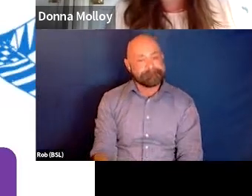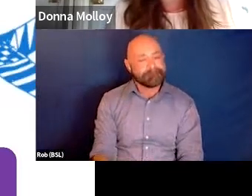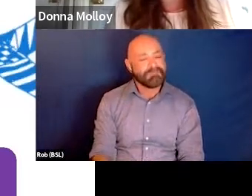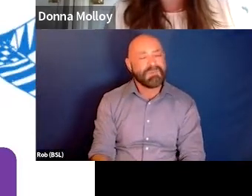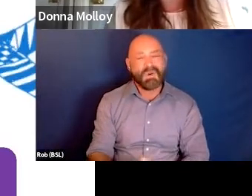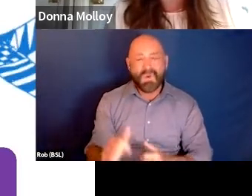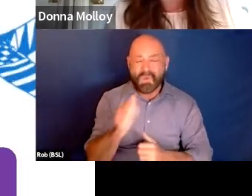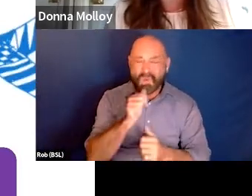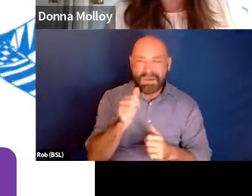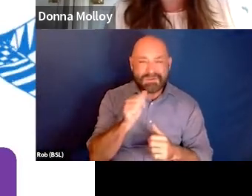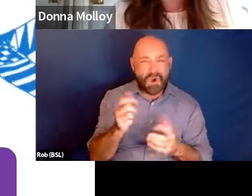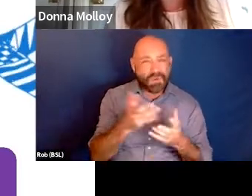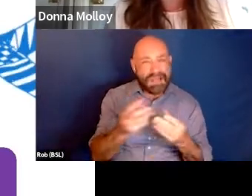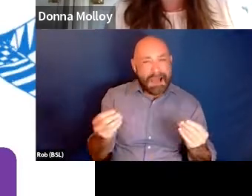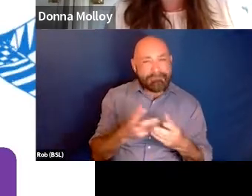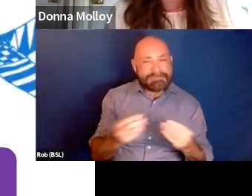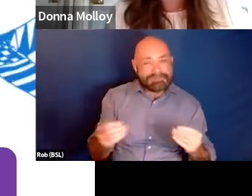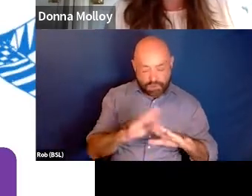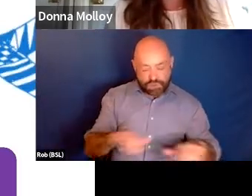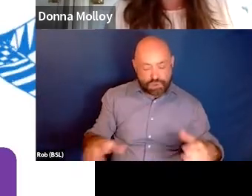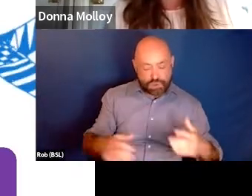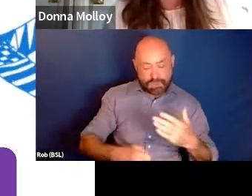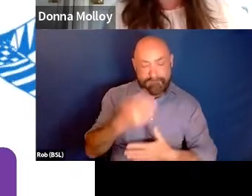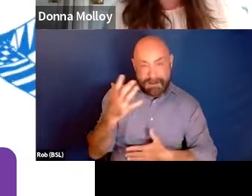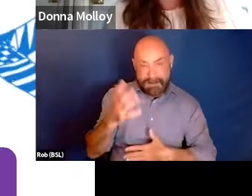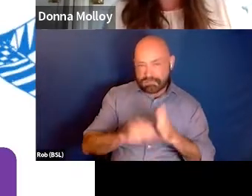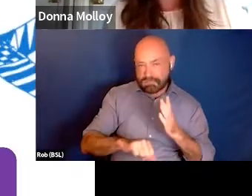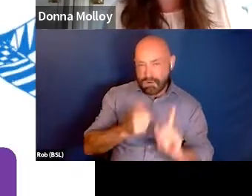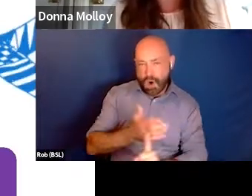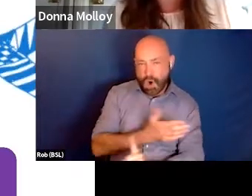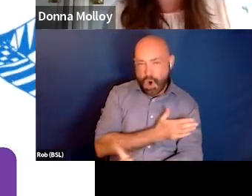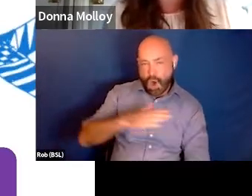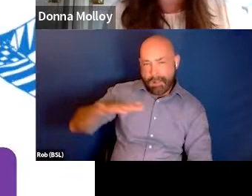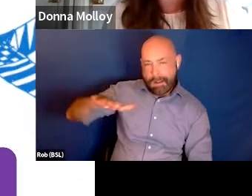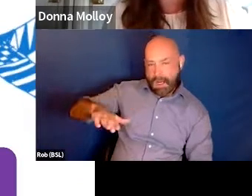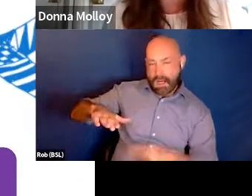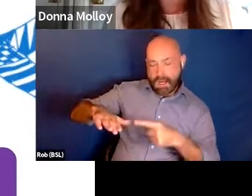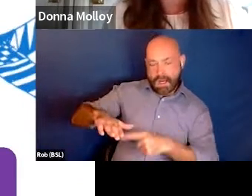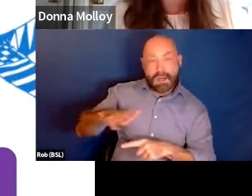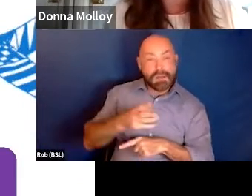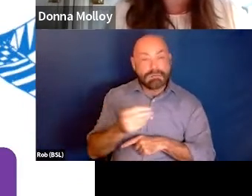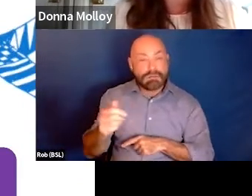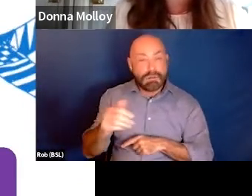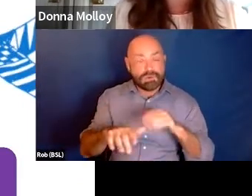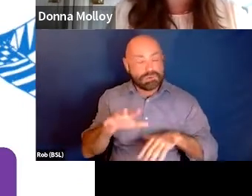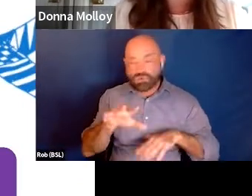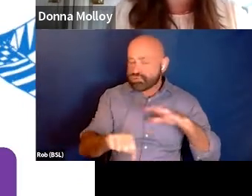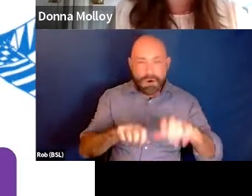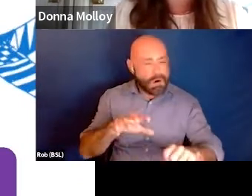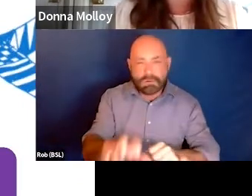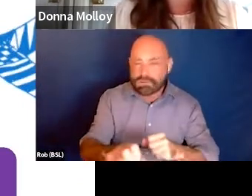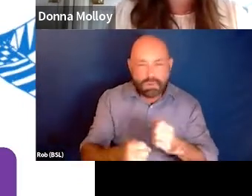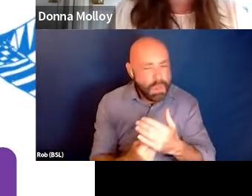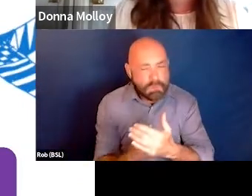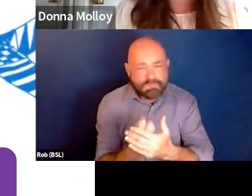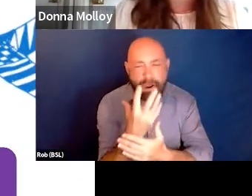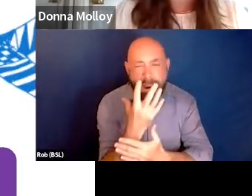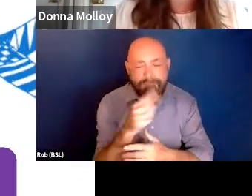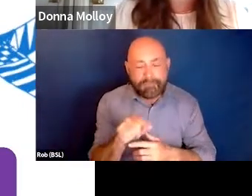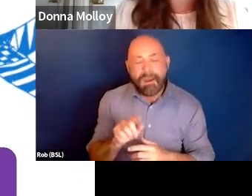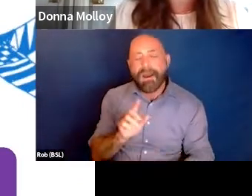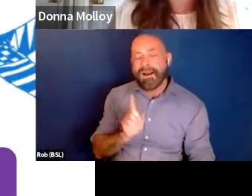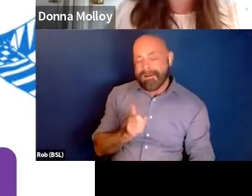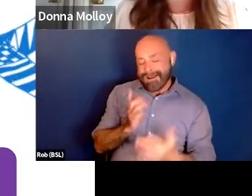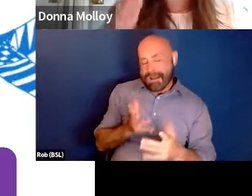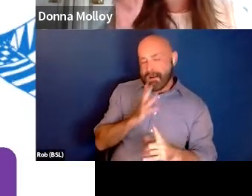in children's development open up early. Some children struggle to thrive from an early age, and we have a good understanding now of the